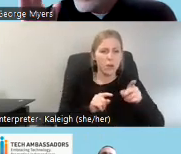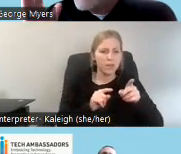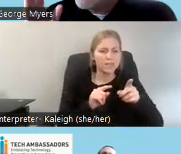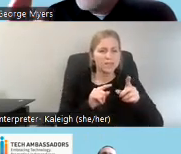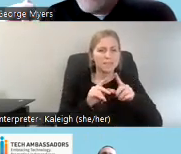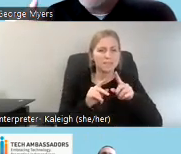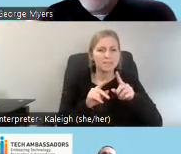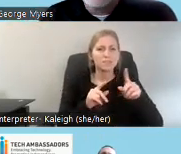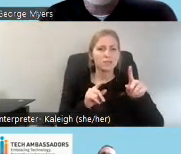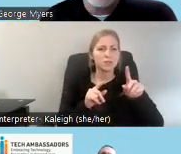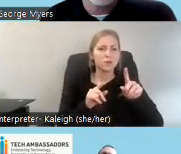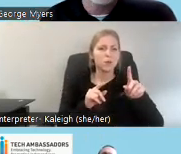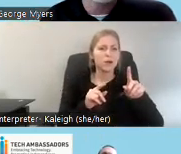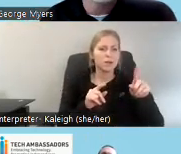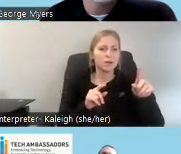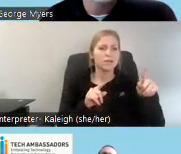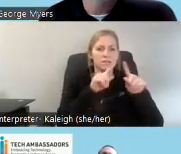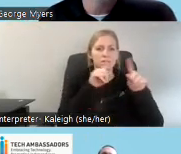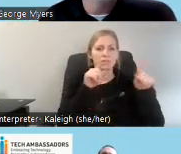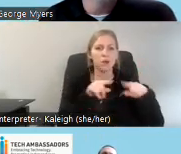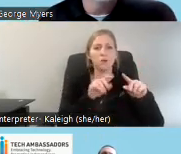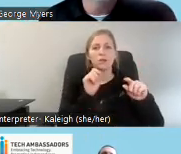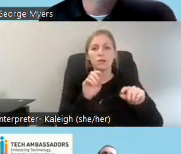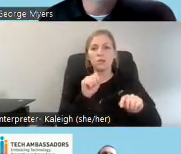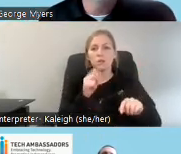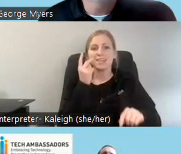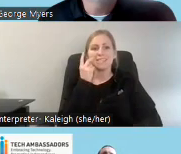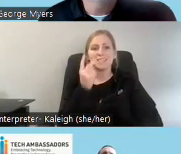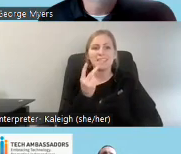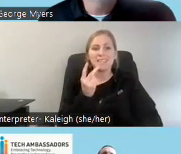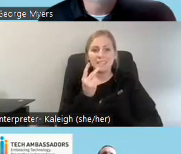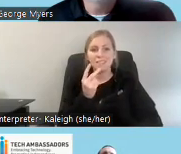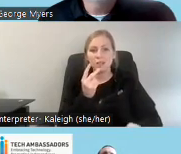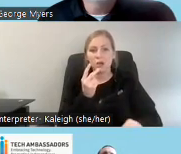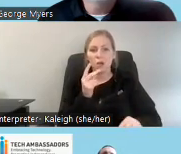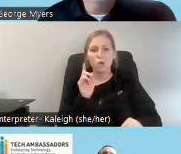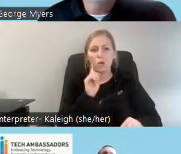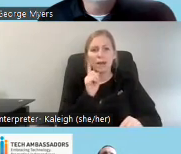the direction that he's got the mouse pointing as he moves it.